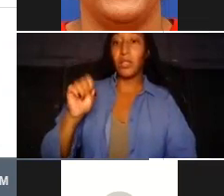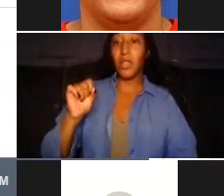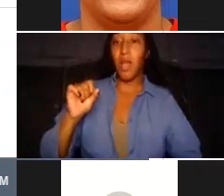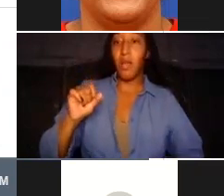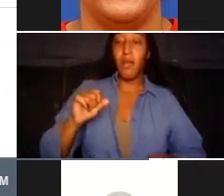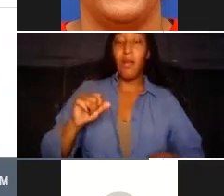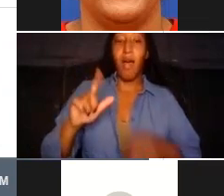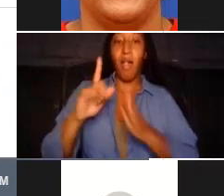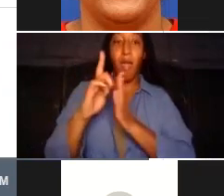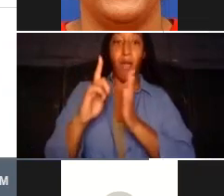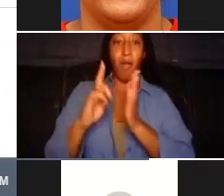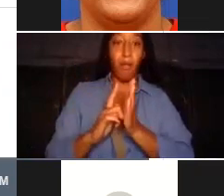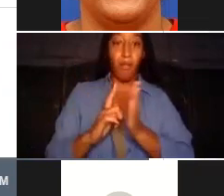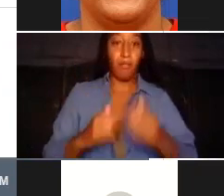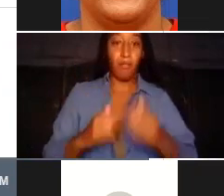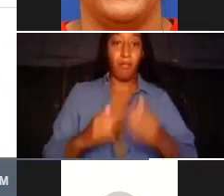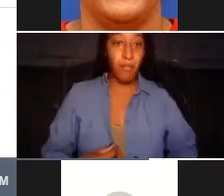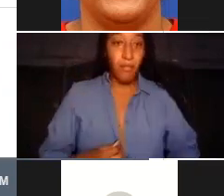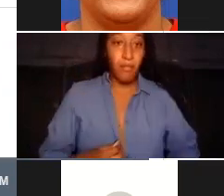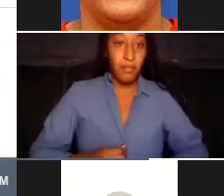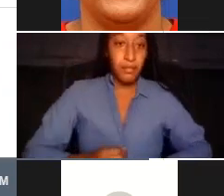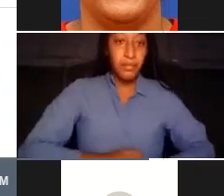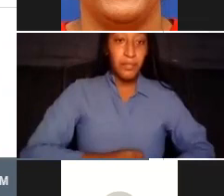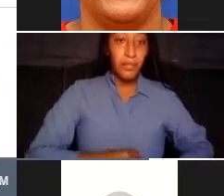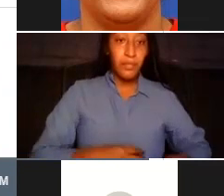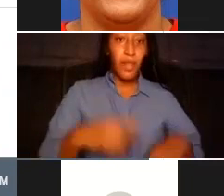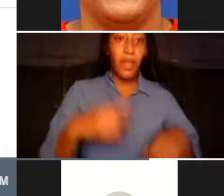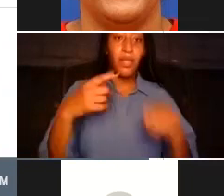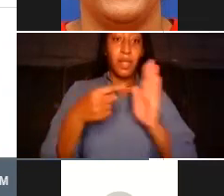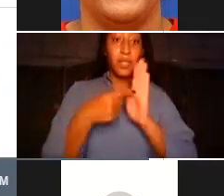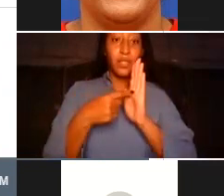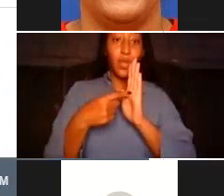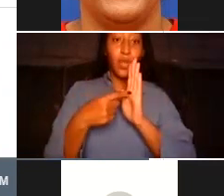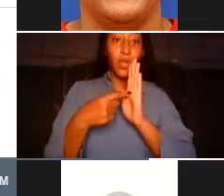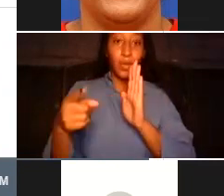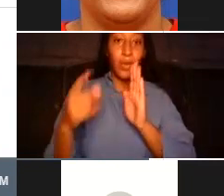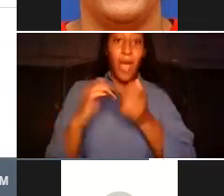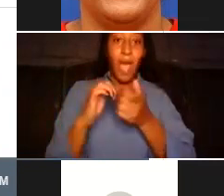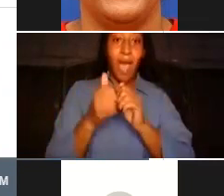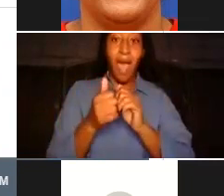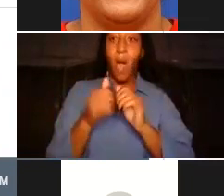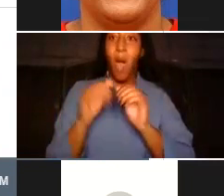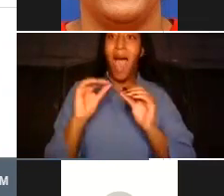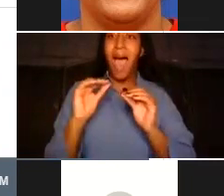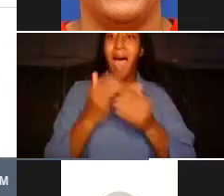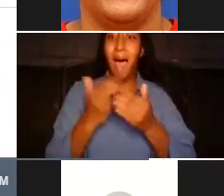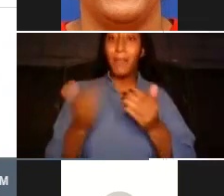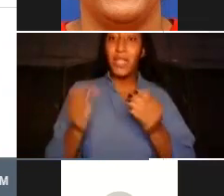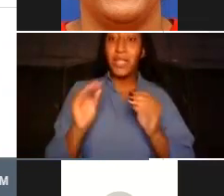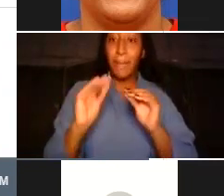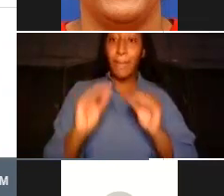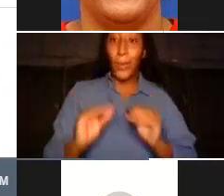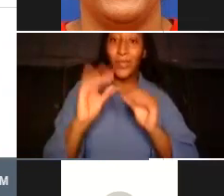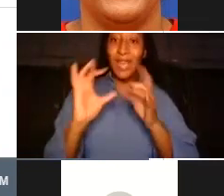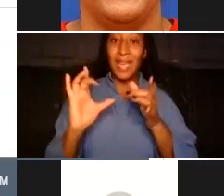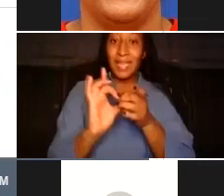All right, so here's a visual of our object that's attached to a spring. You see